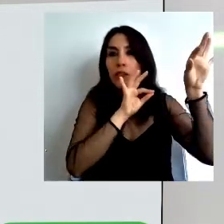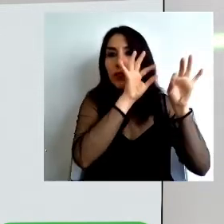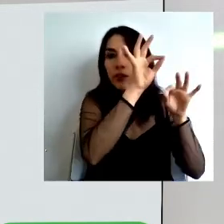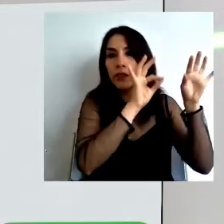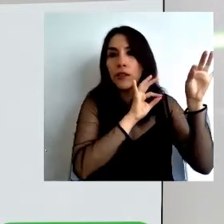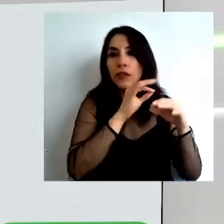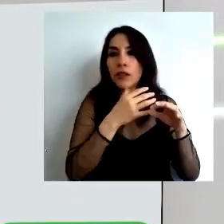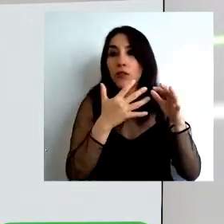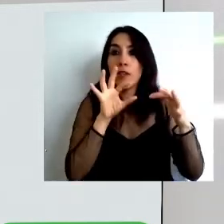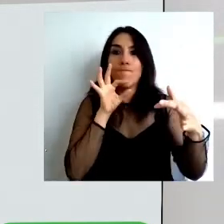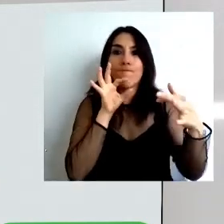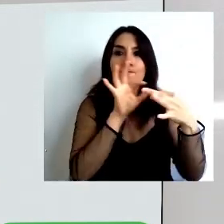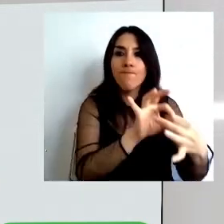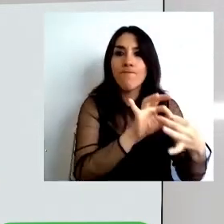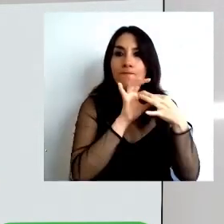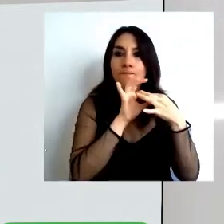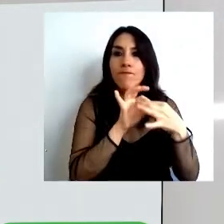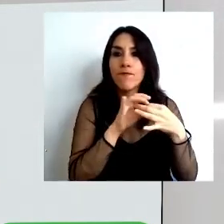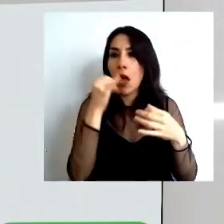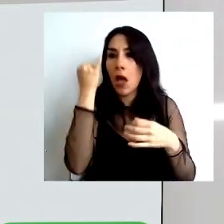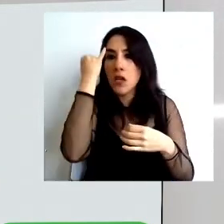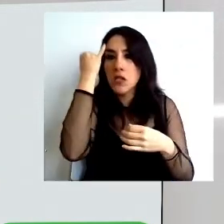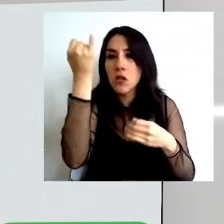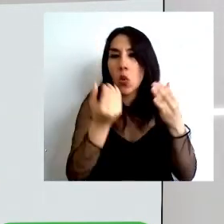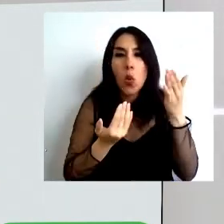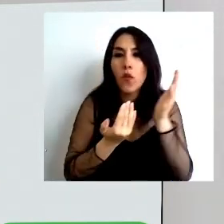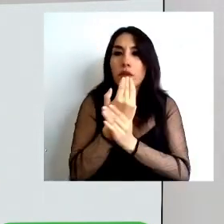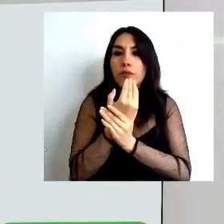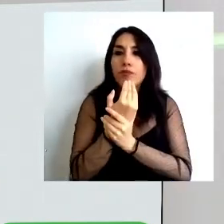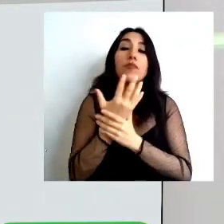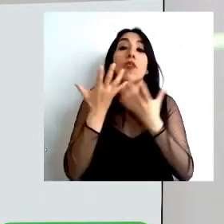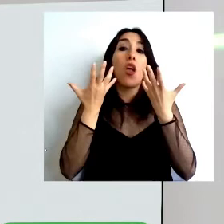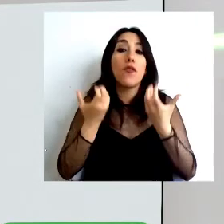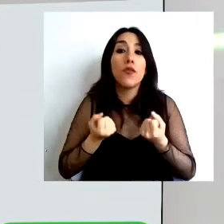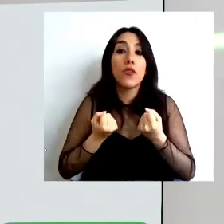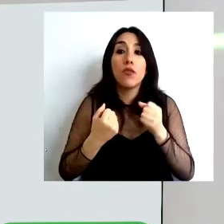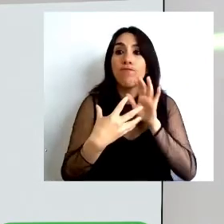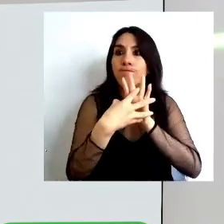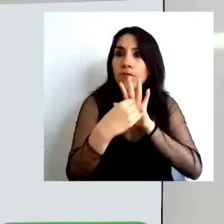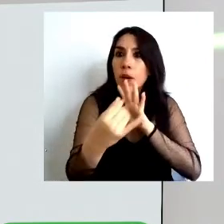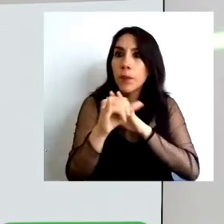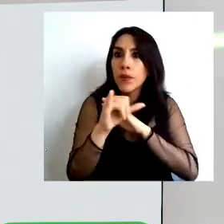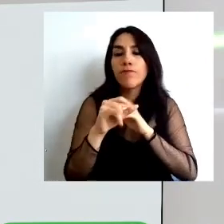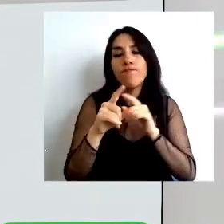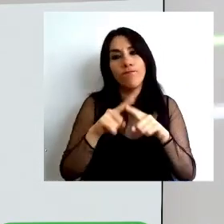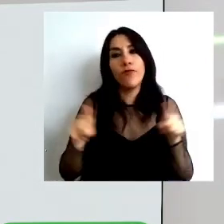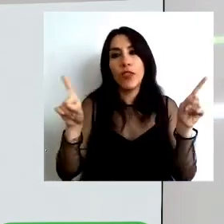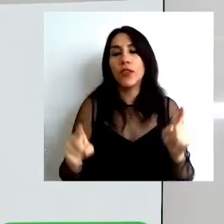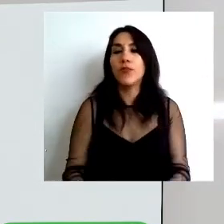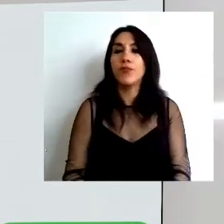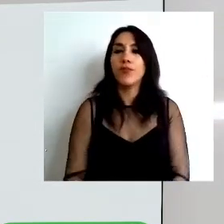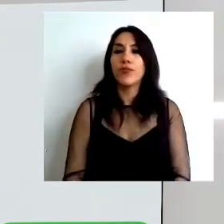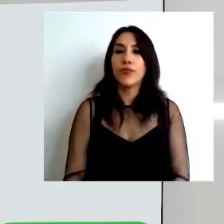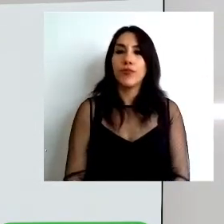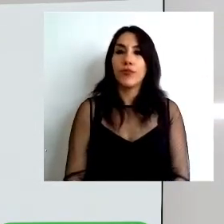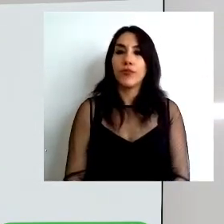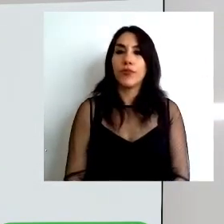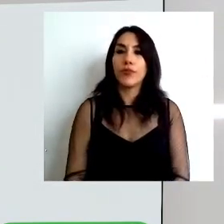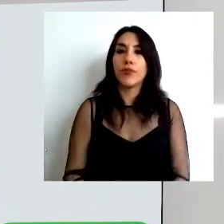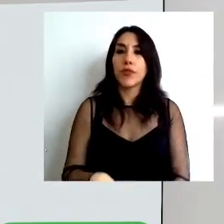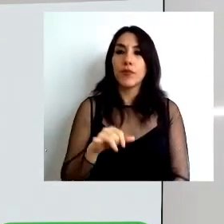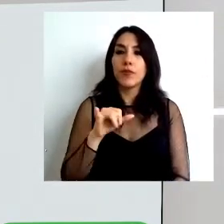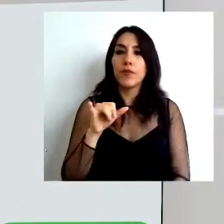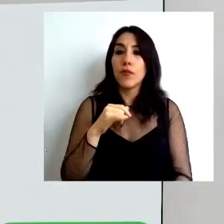can be a very relevant model as well. You can also change legislation, do advocacy, work with